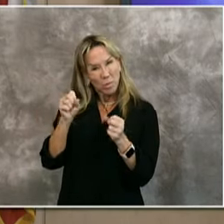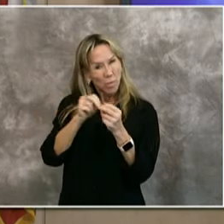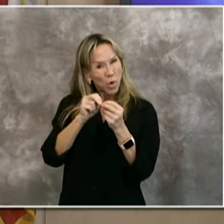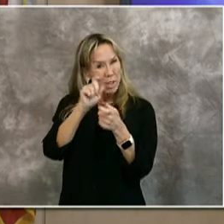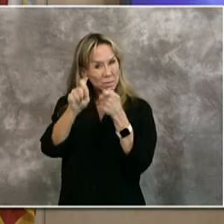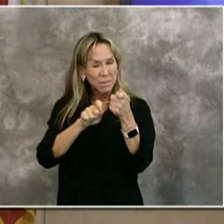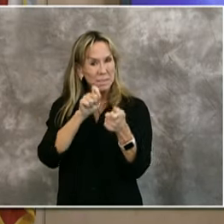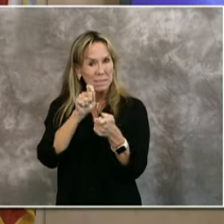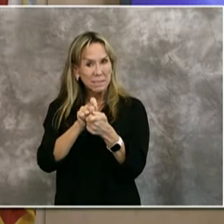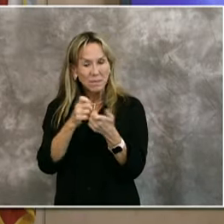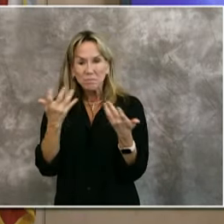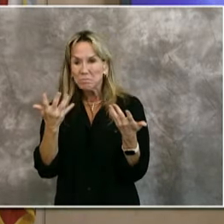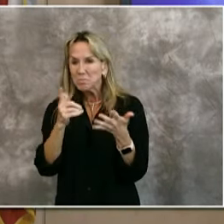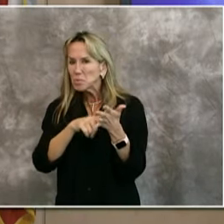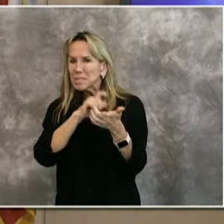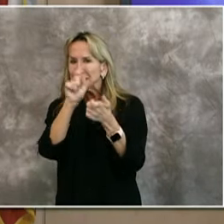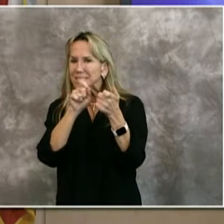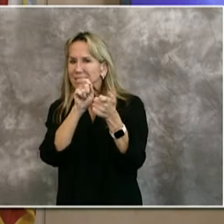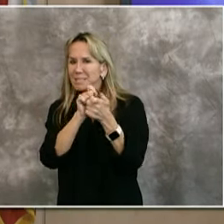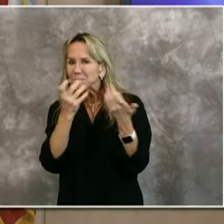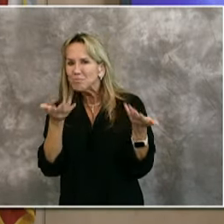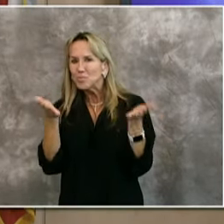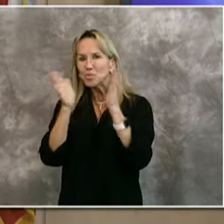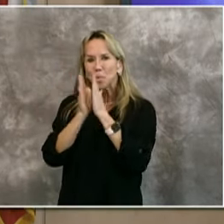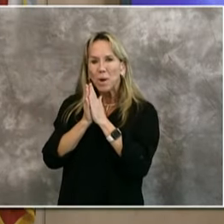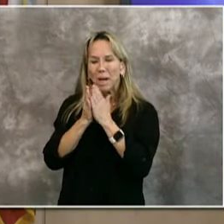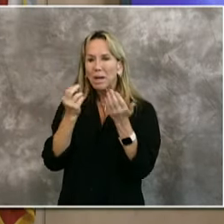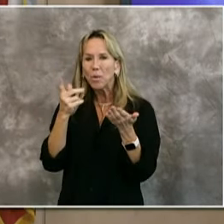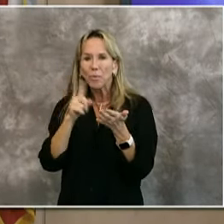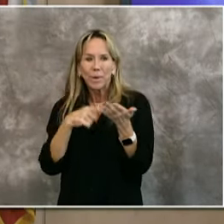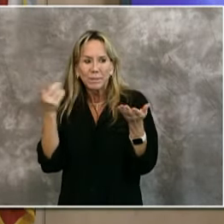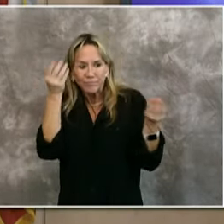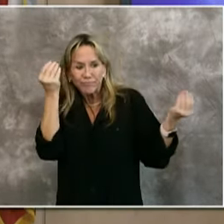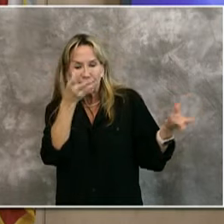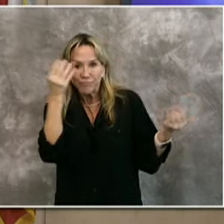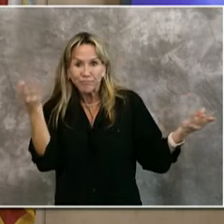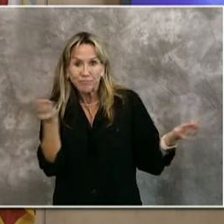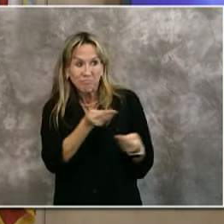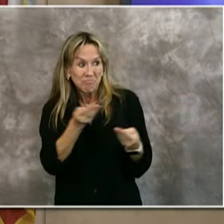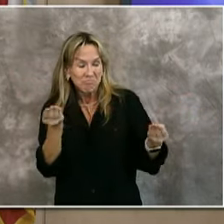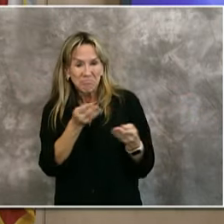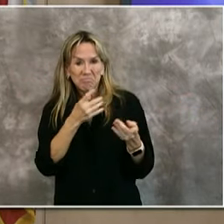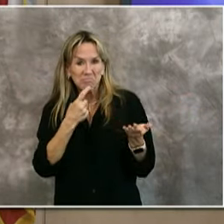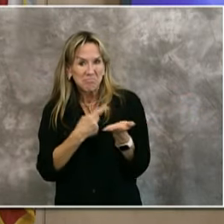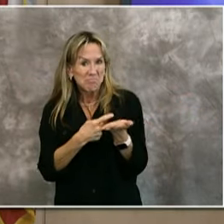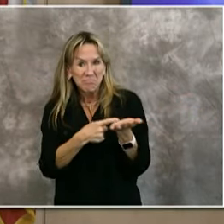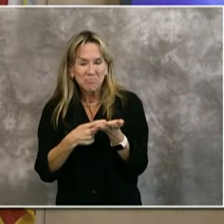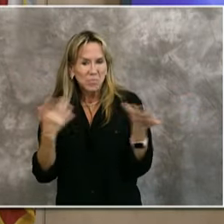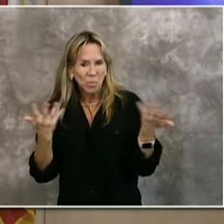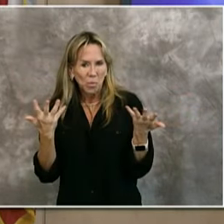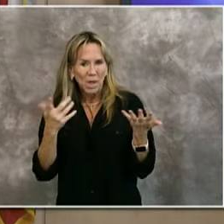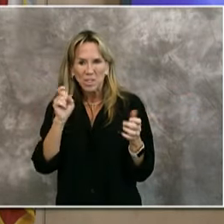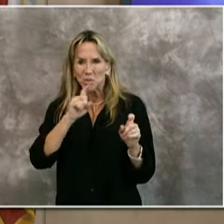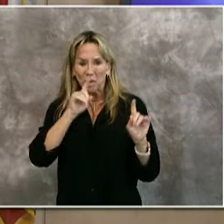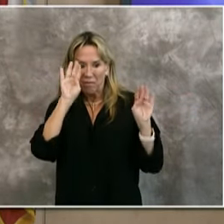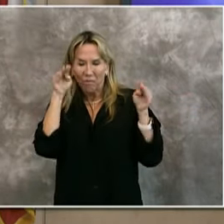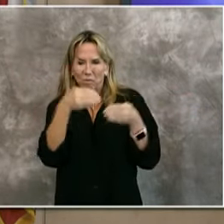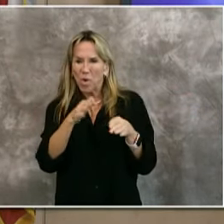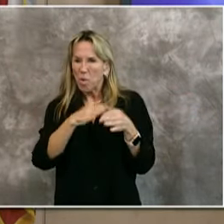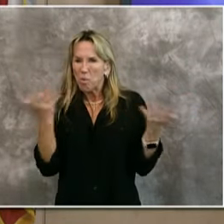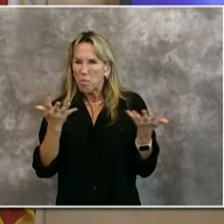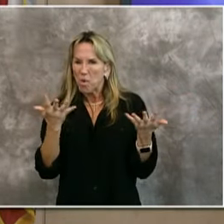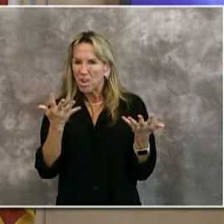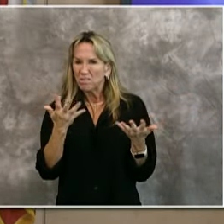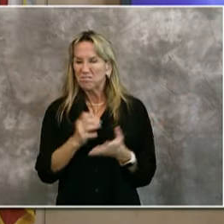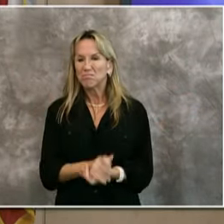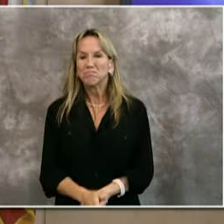specific on what direction or request or what you're communicating to law enforcement agencies on what to focus on? Okay,